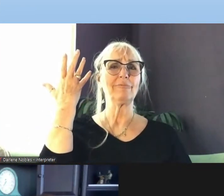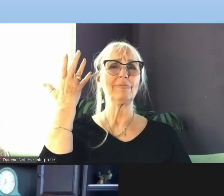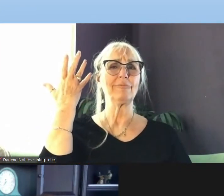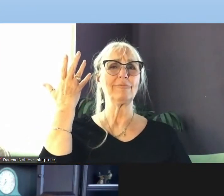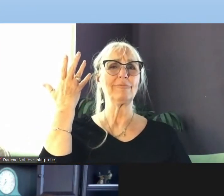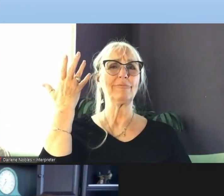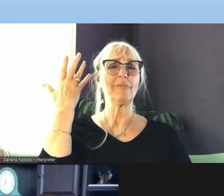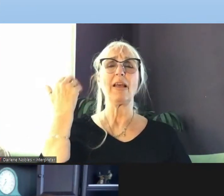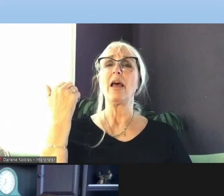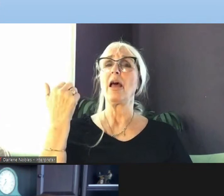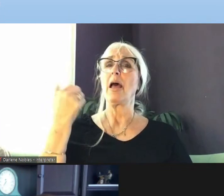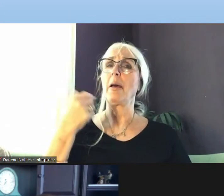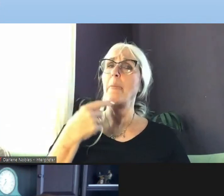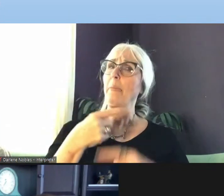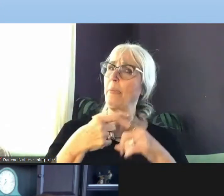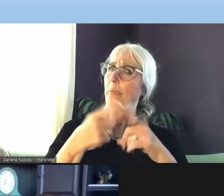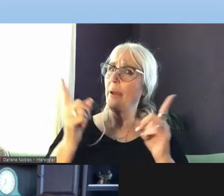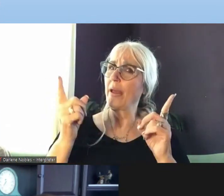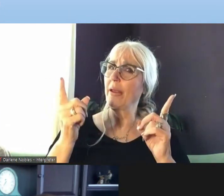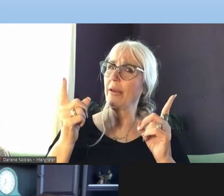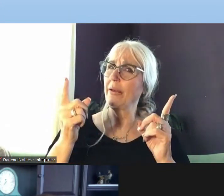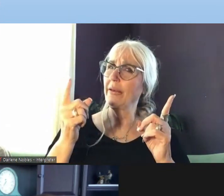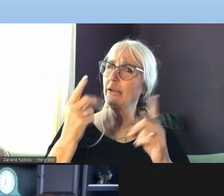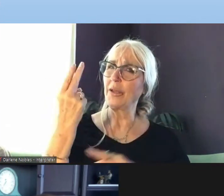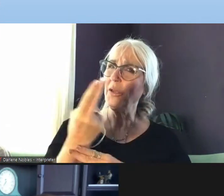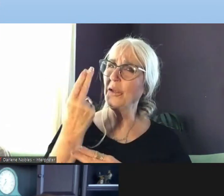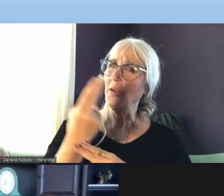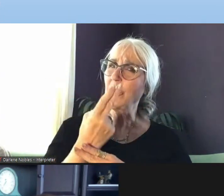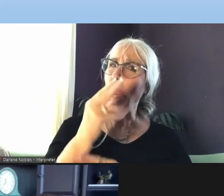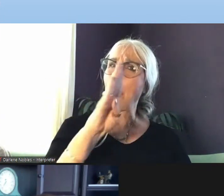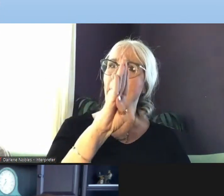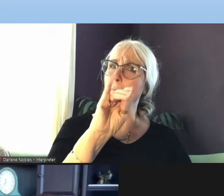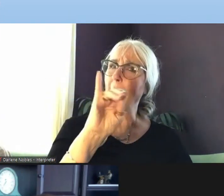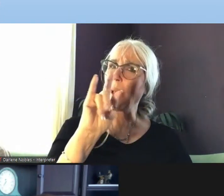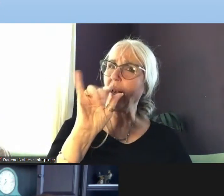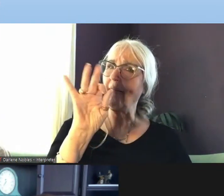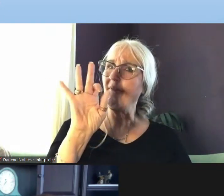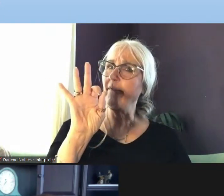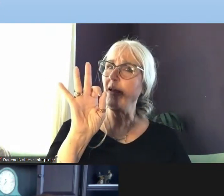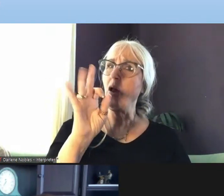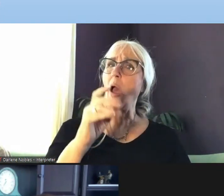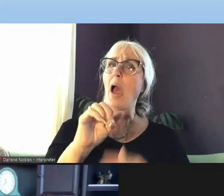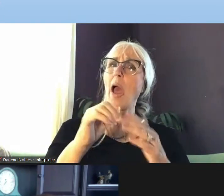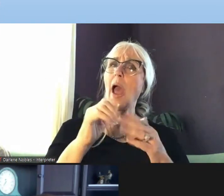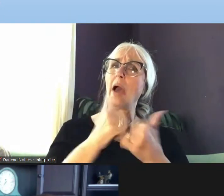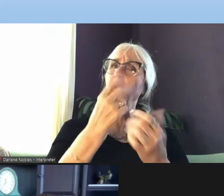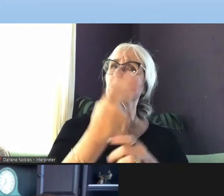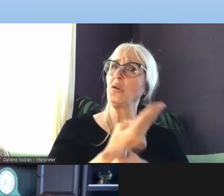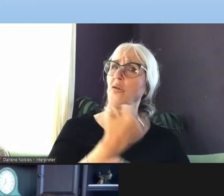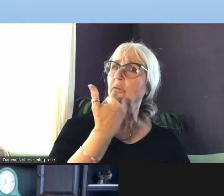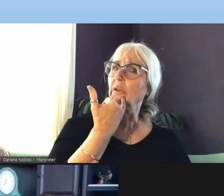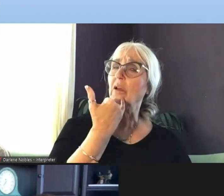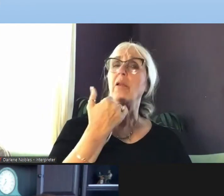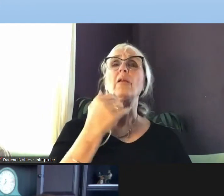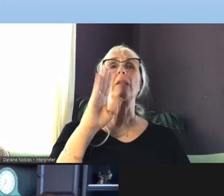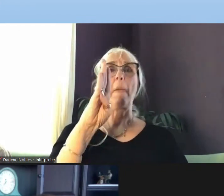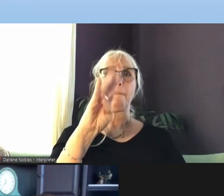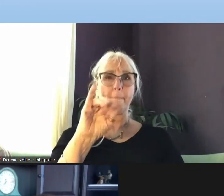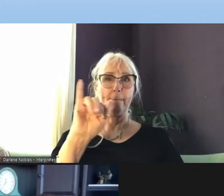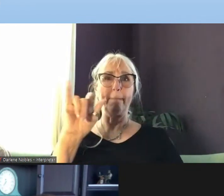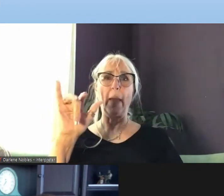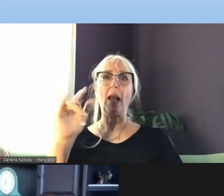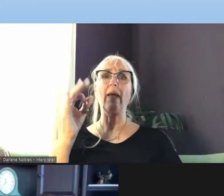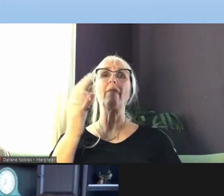but in regards to the use of them, the bailiff, of course, controls what those phones can be used for. Bailiff is in there with them? Yeah, in there, so they. They